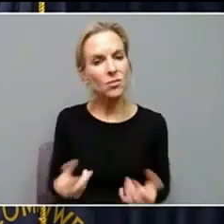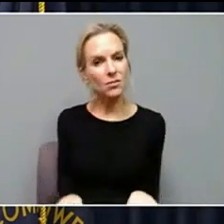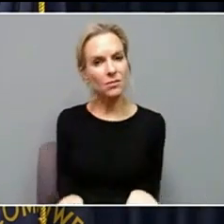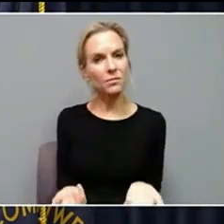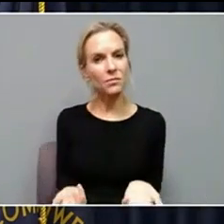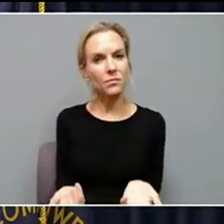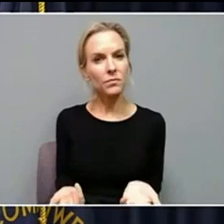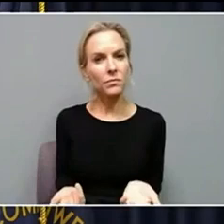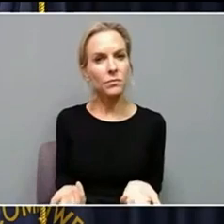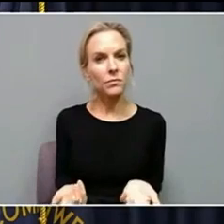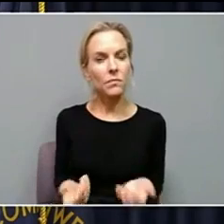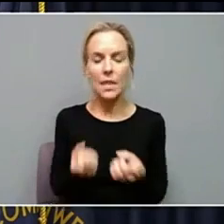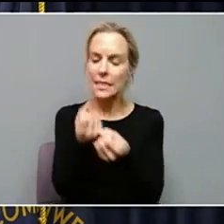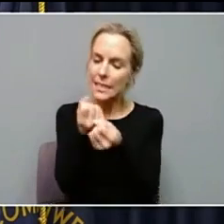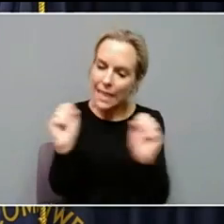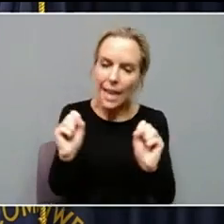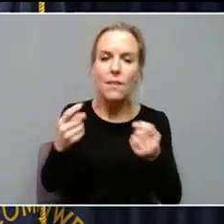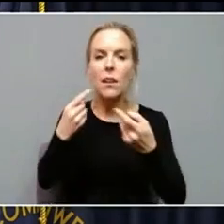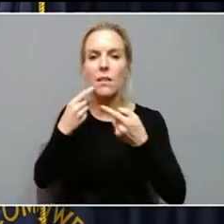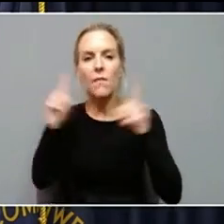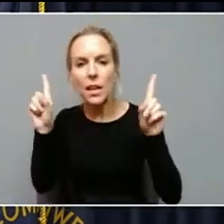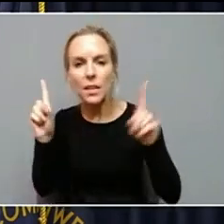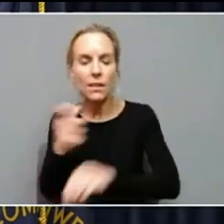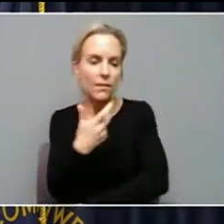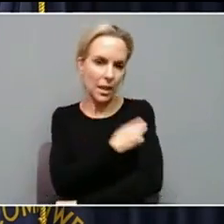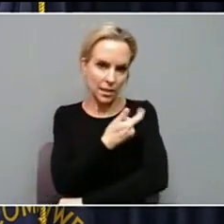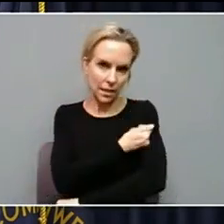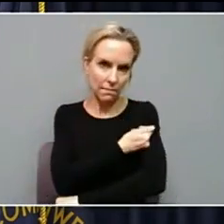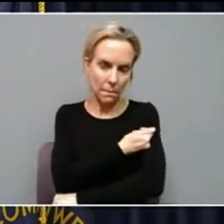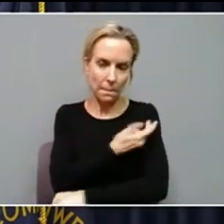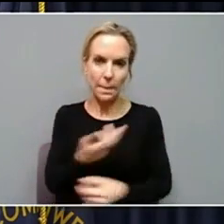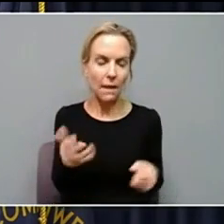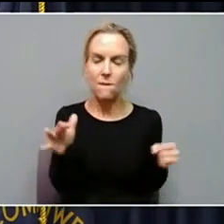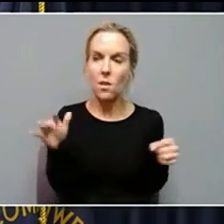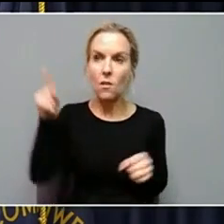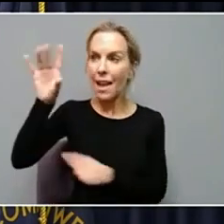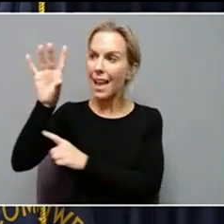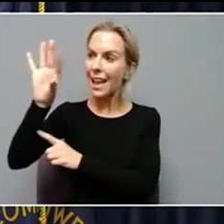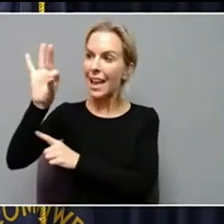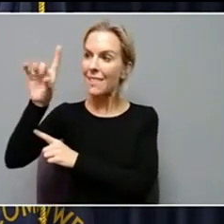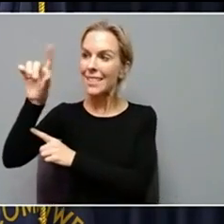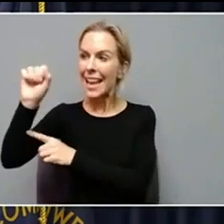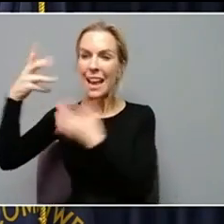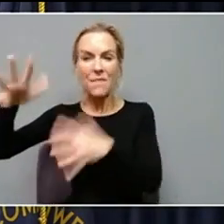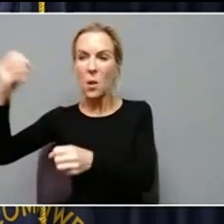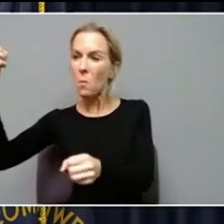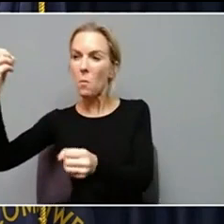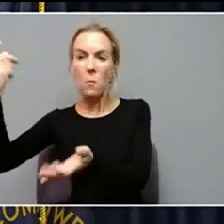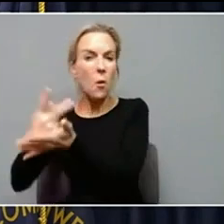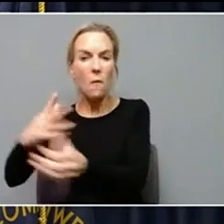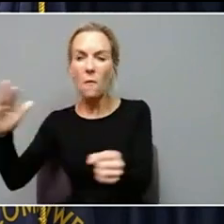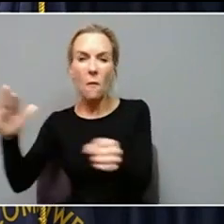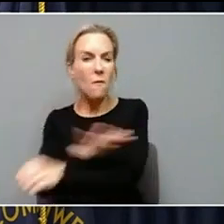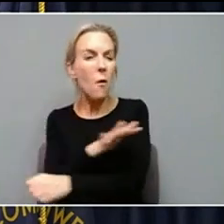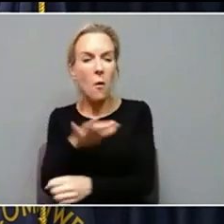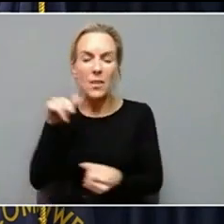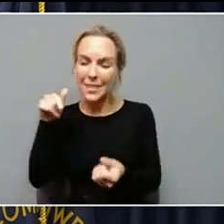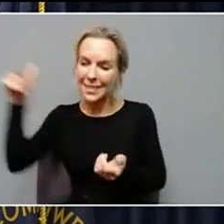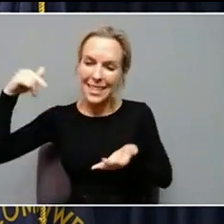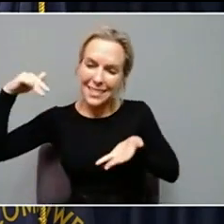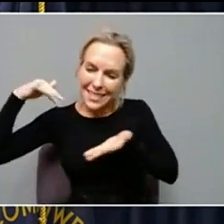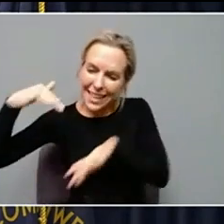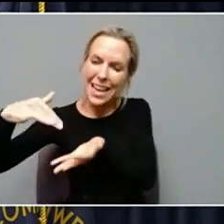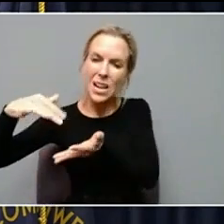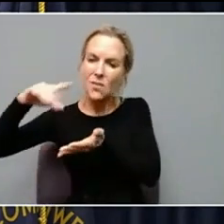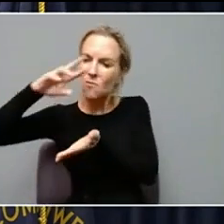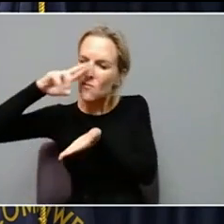are these safe and effective vaccines. Full FDA approval for one, the gold standard, the same studies that they have done